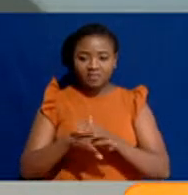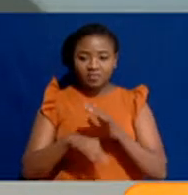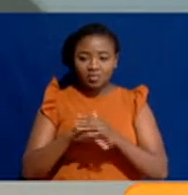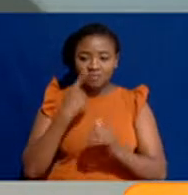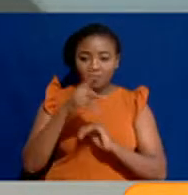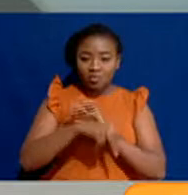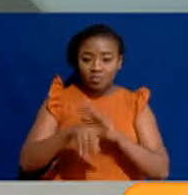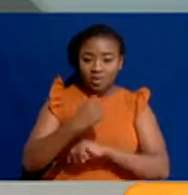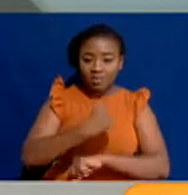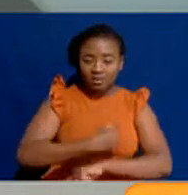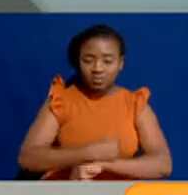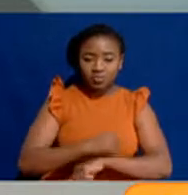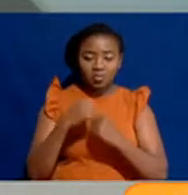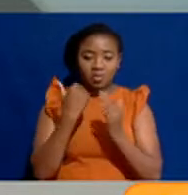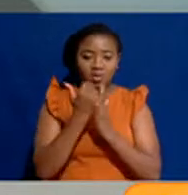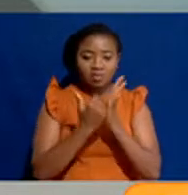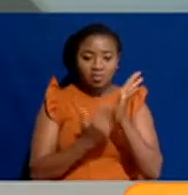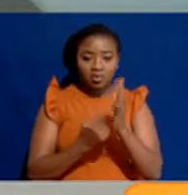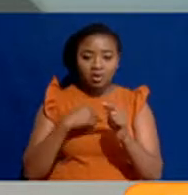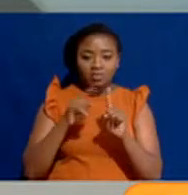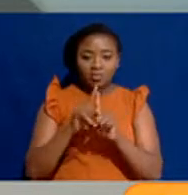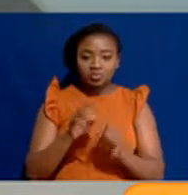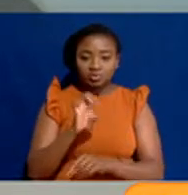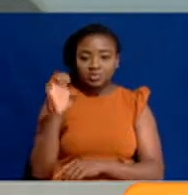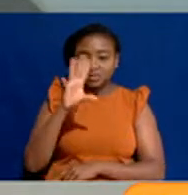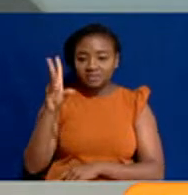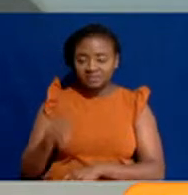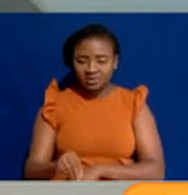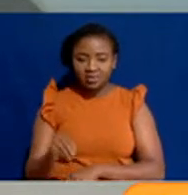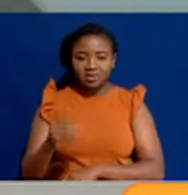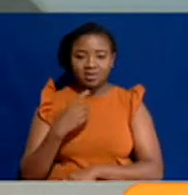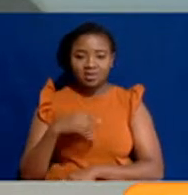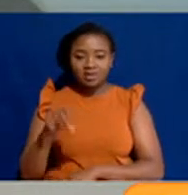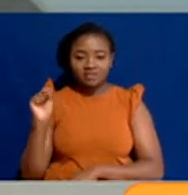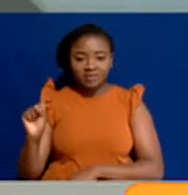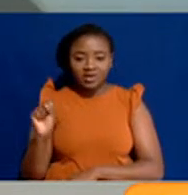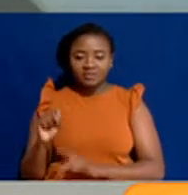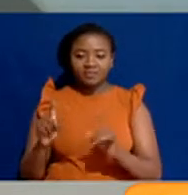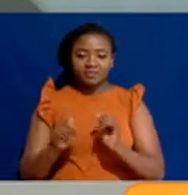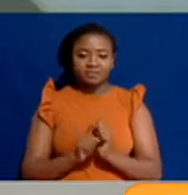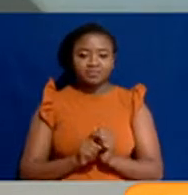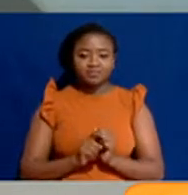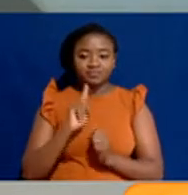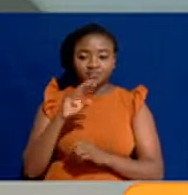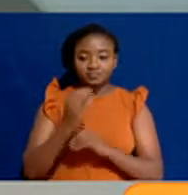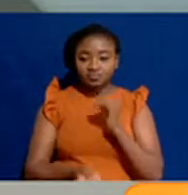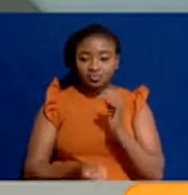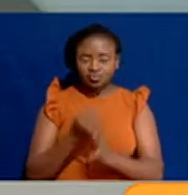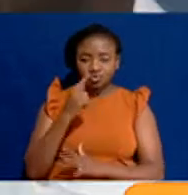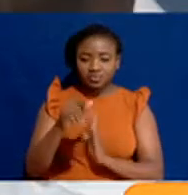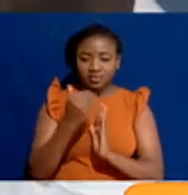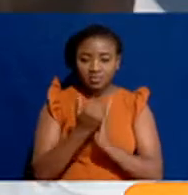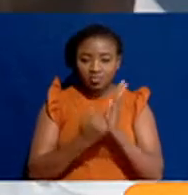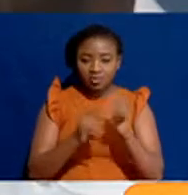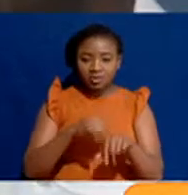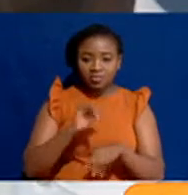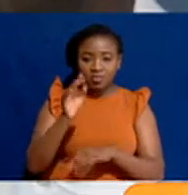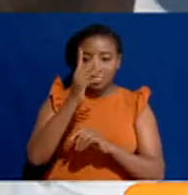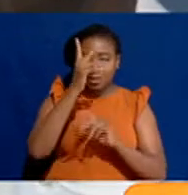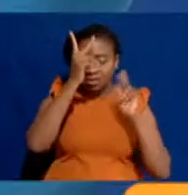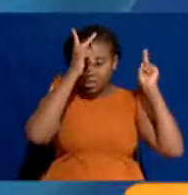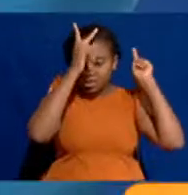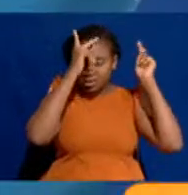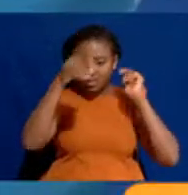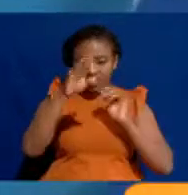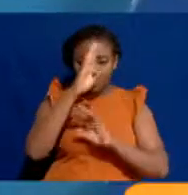23 federations in the program, 5 in the East Africa region. Ahead of the official launch of the program in Kakamega Sunday, a delegation